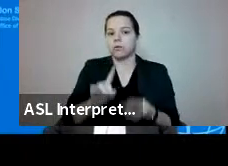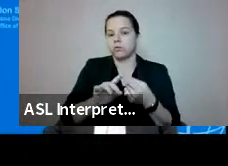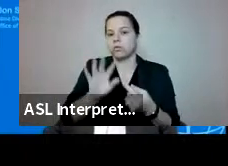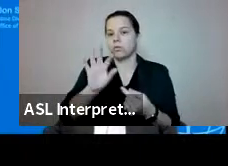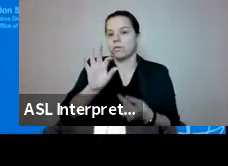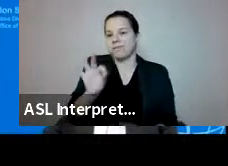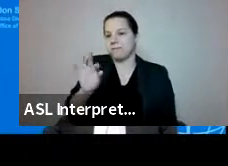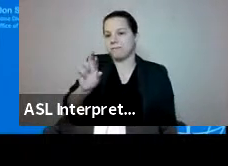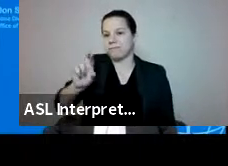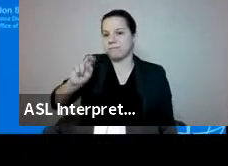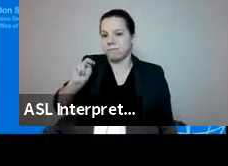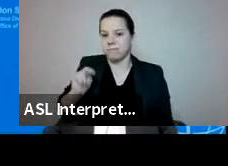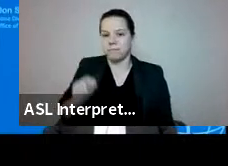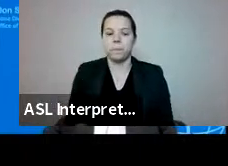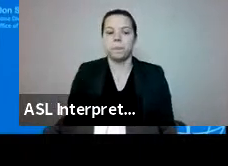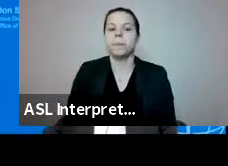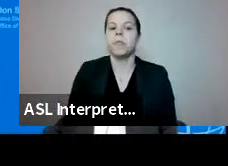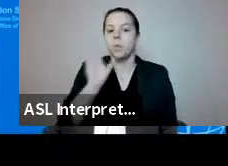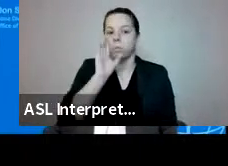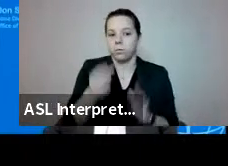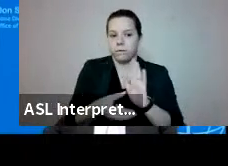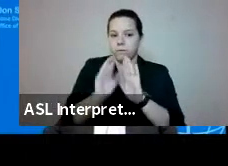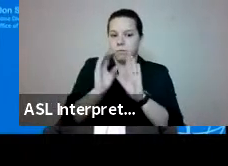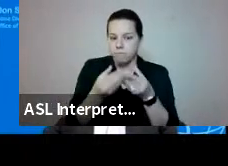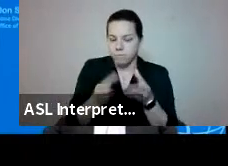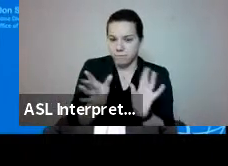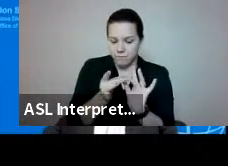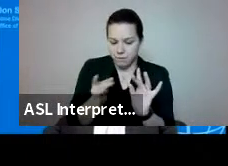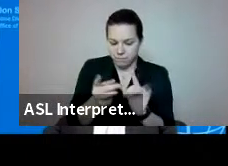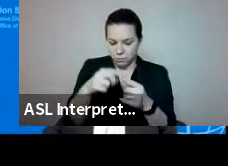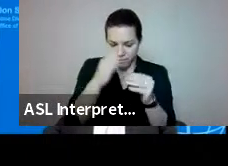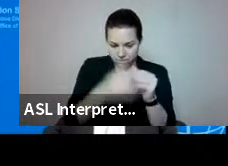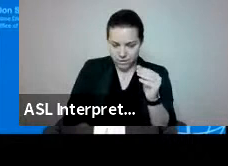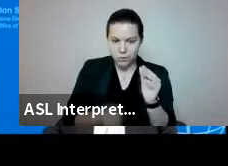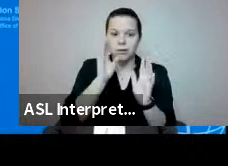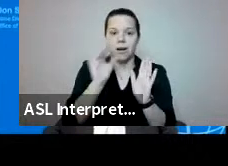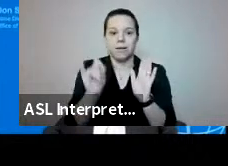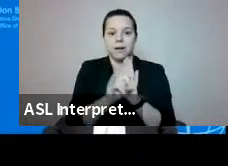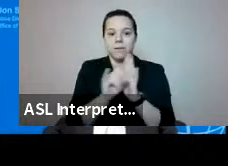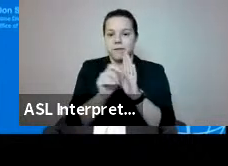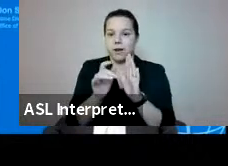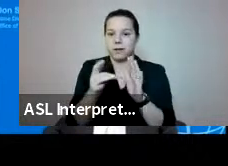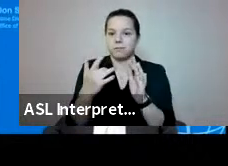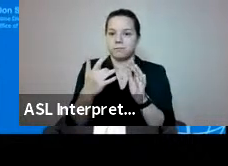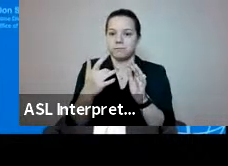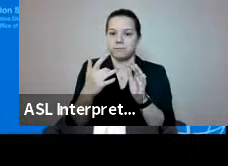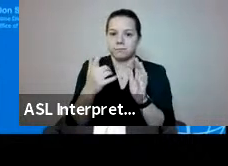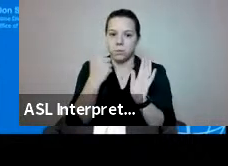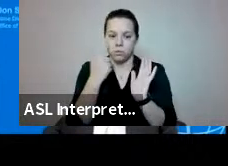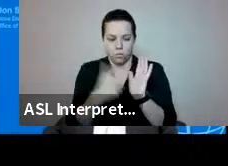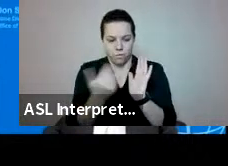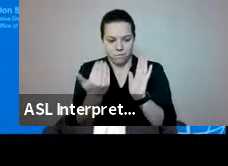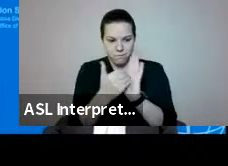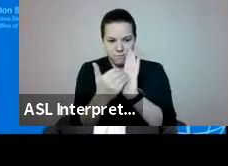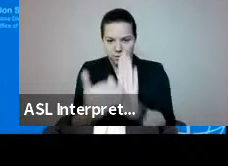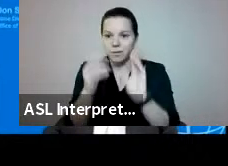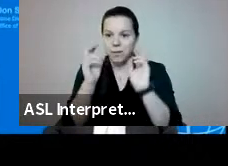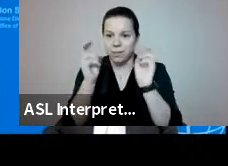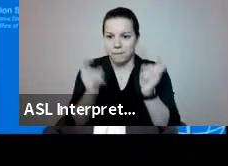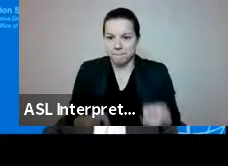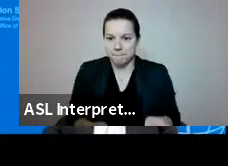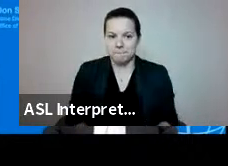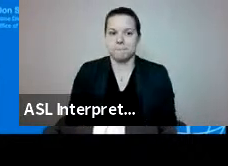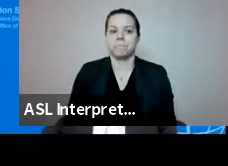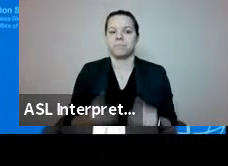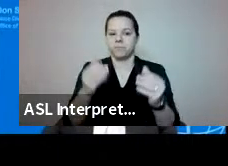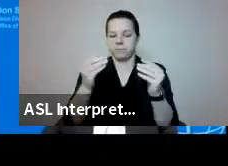that period, we will review public comments and identify general themes. We're concurrently identifying next steps beyond